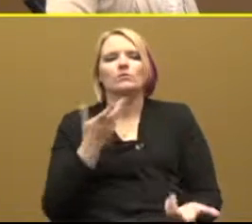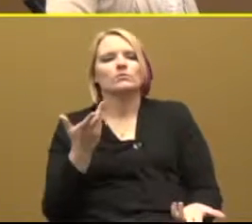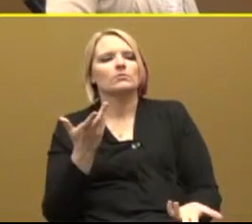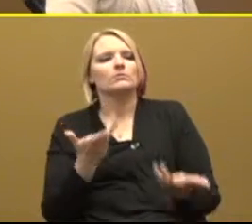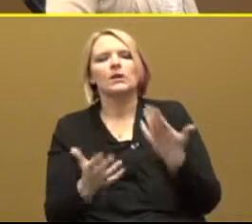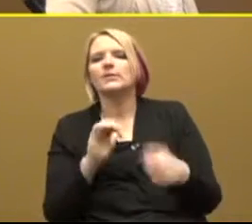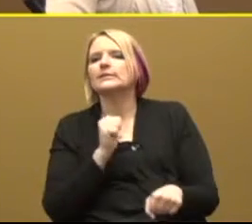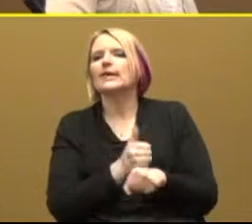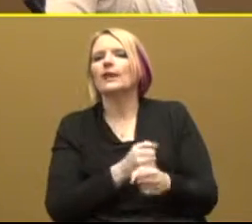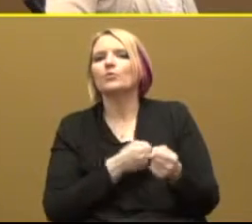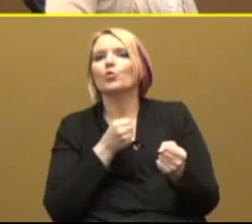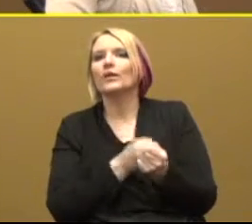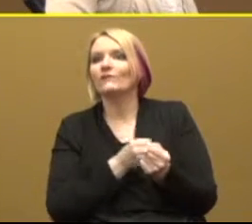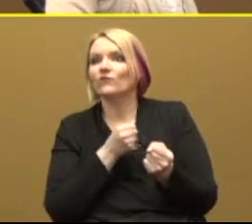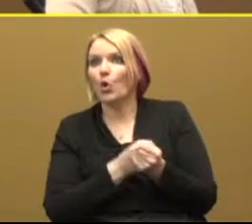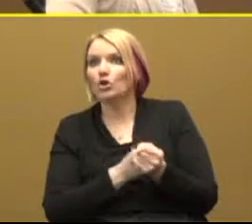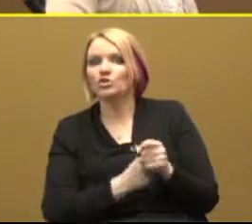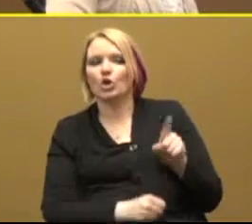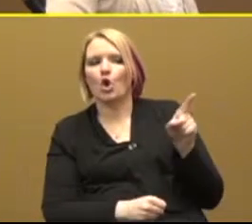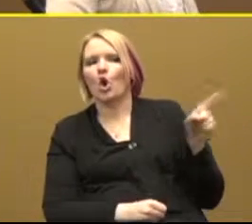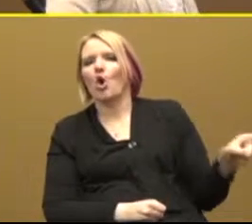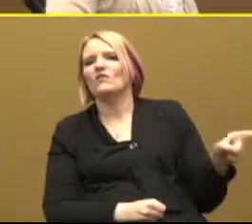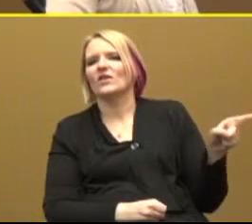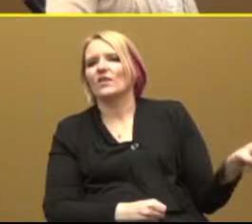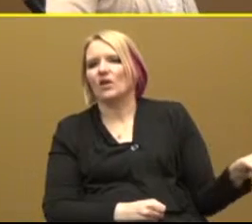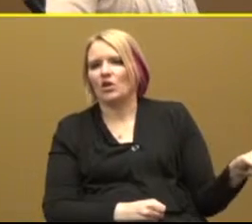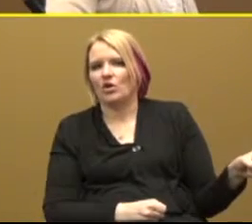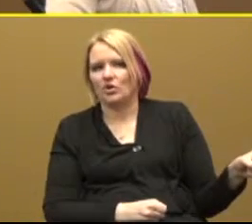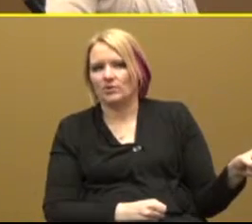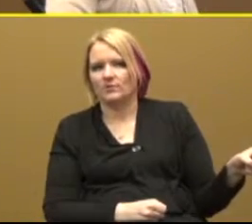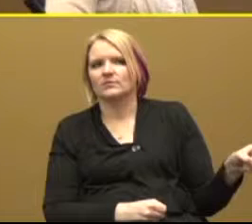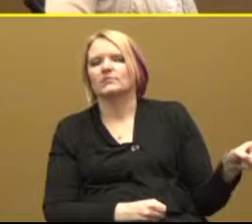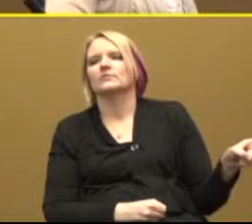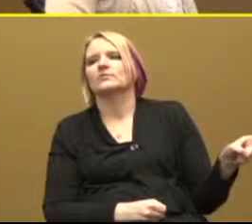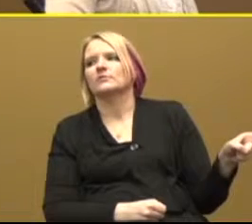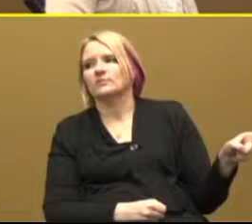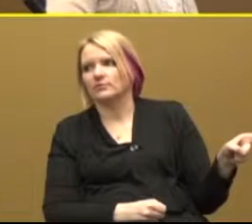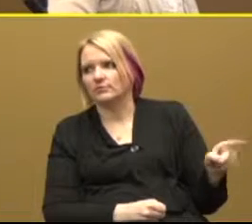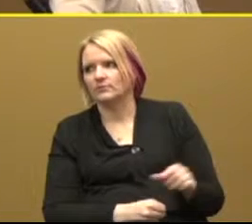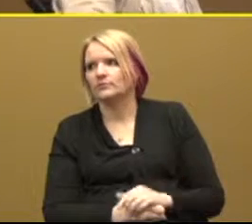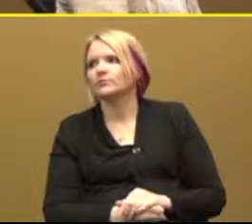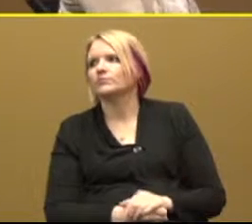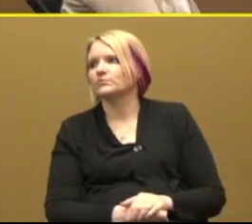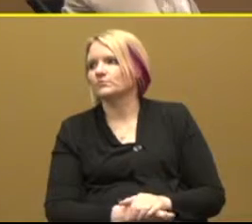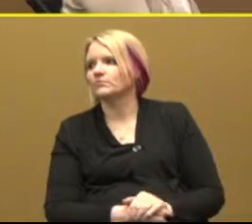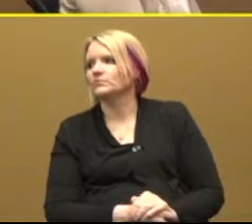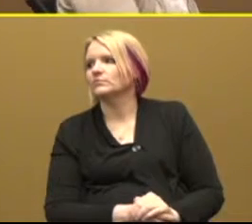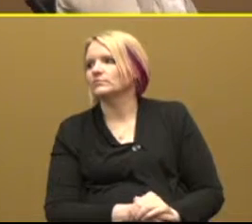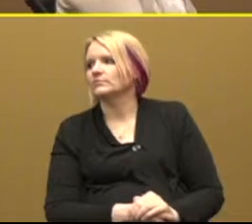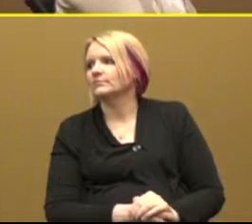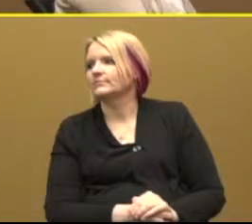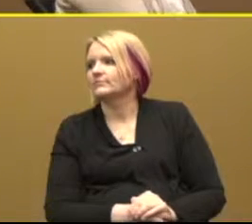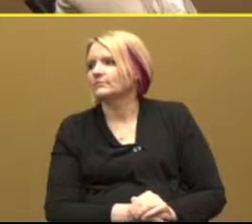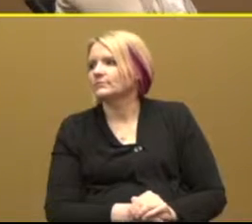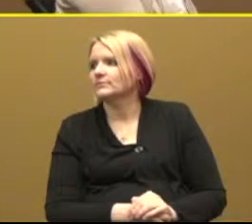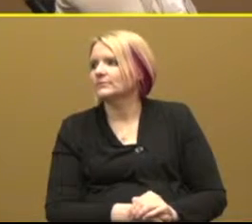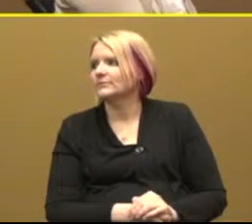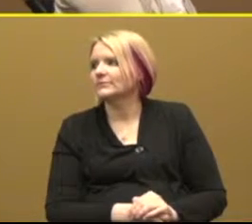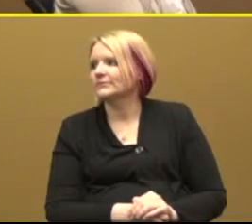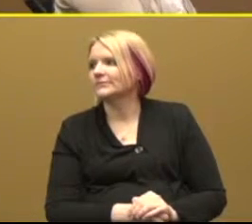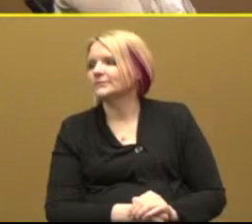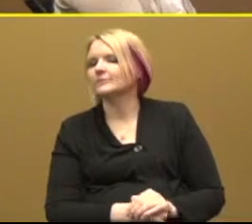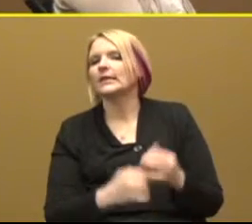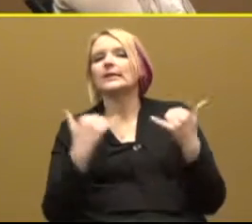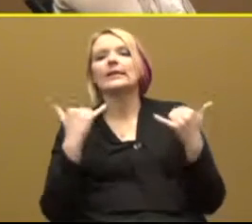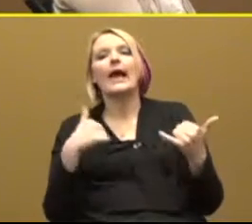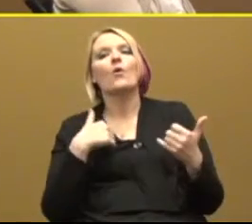the reinforcers on that child's side when you deliver. Okay? So now